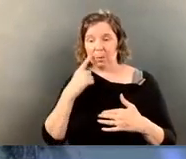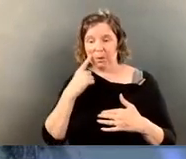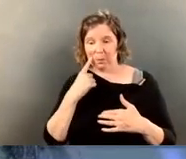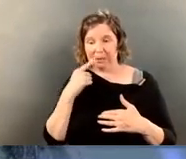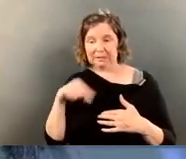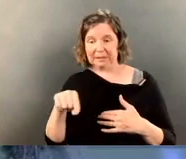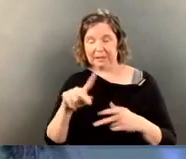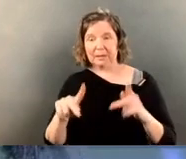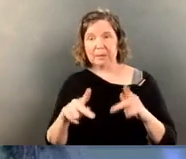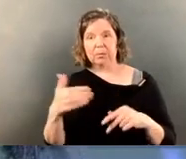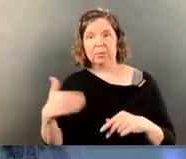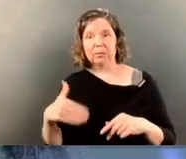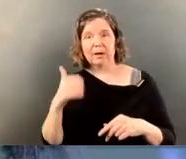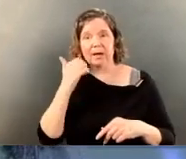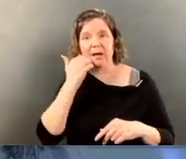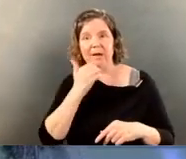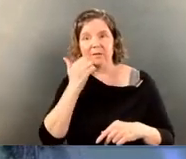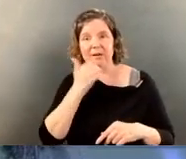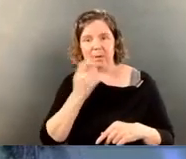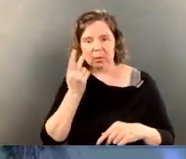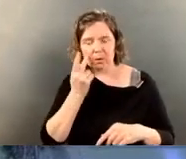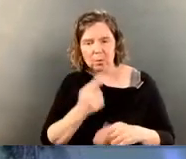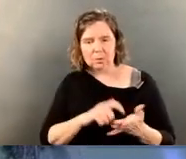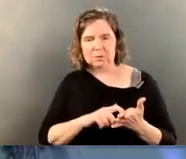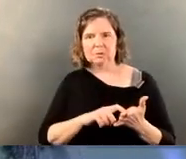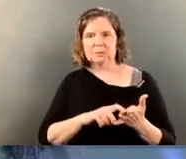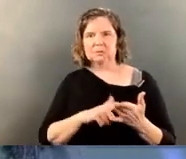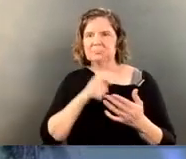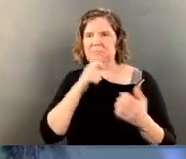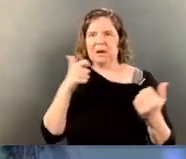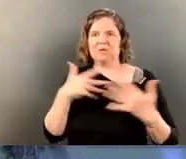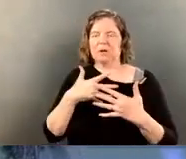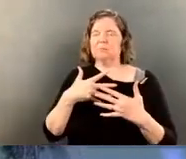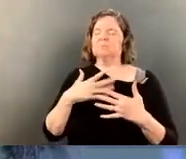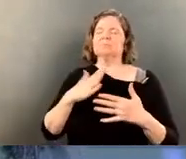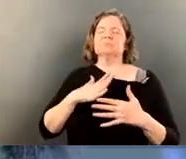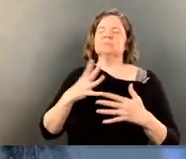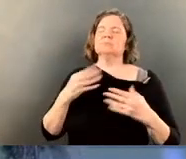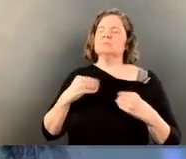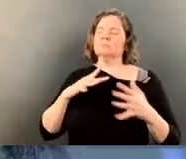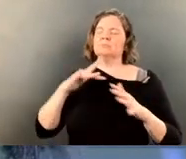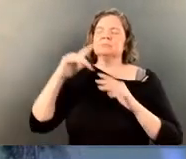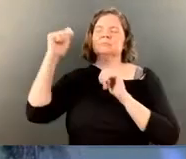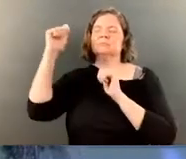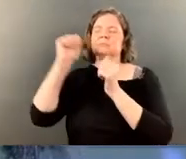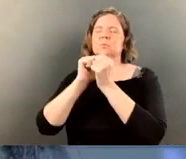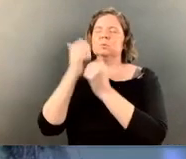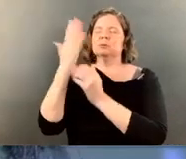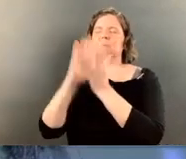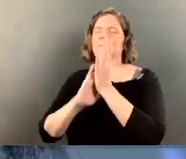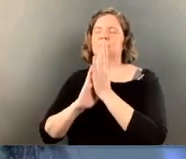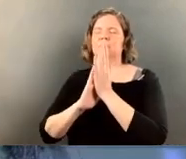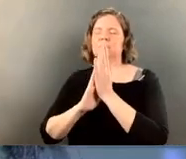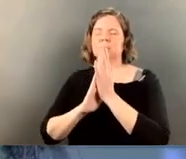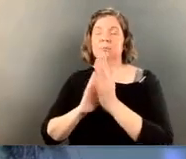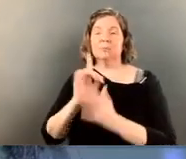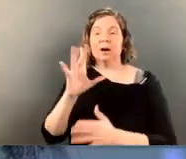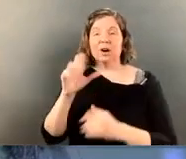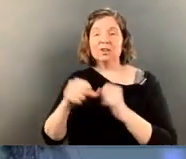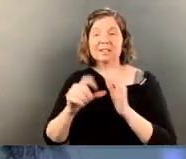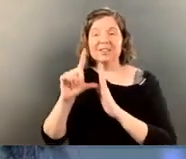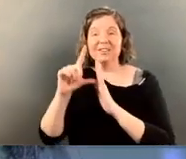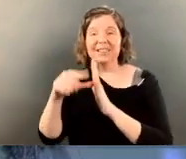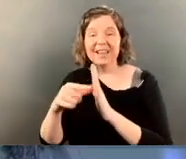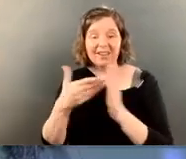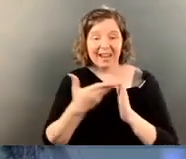these Christians every day. 100 years after Jesus, And what he says